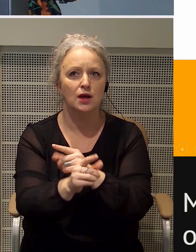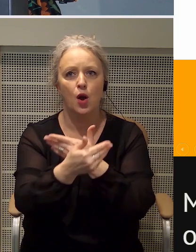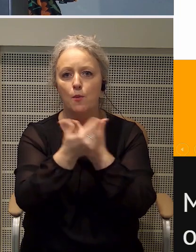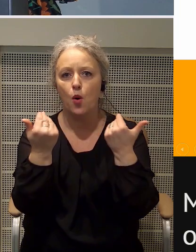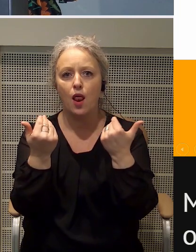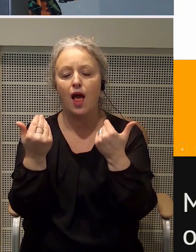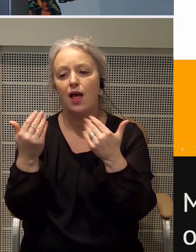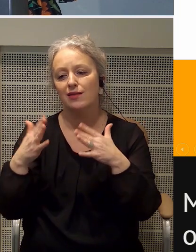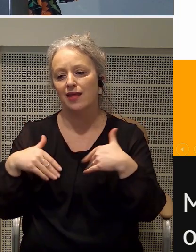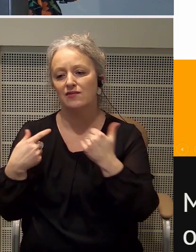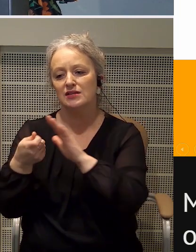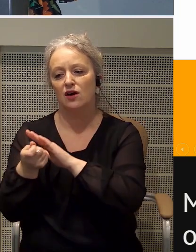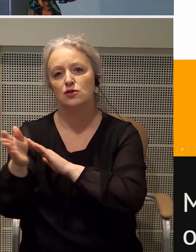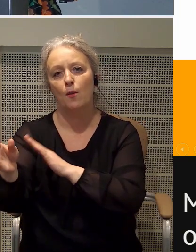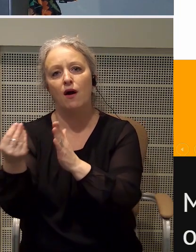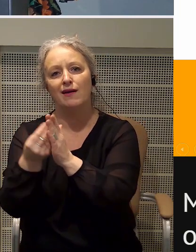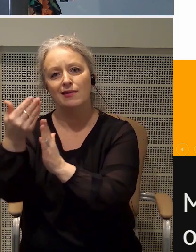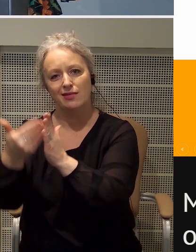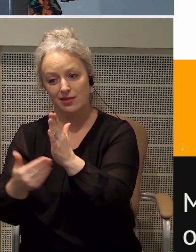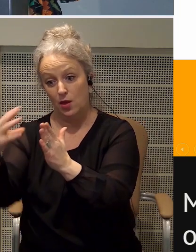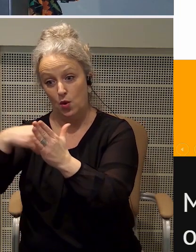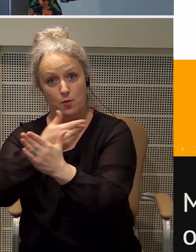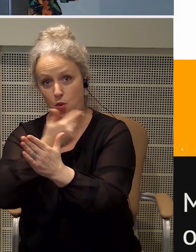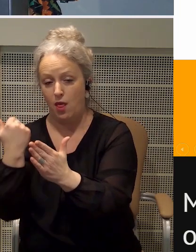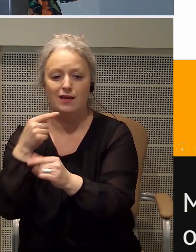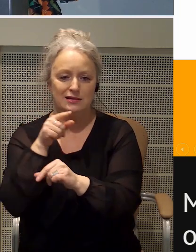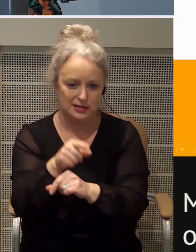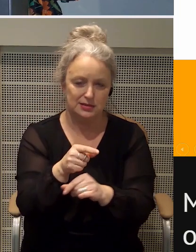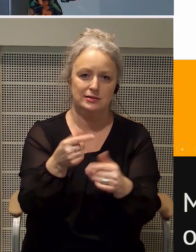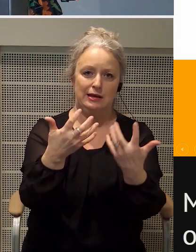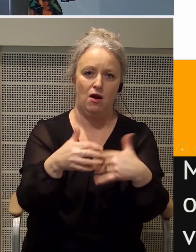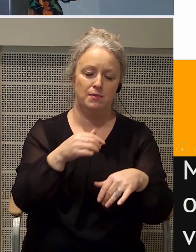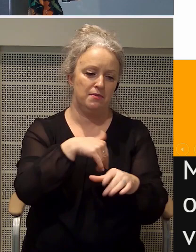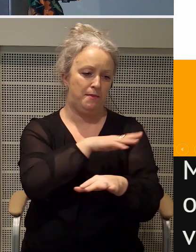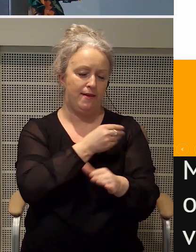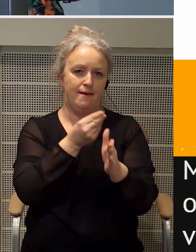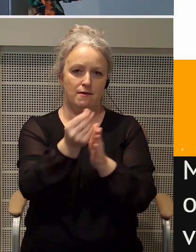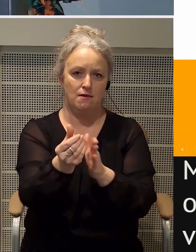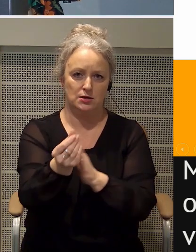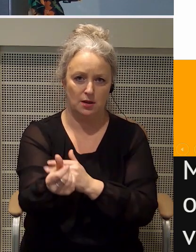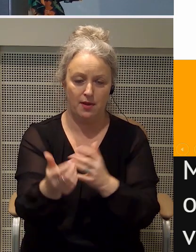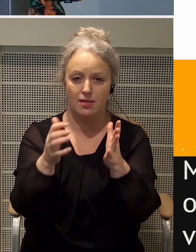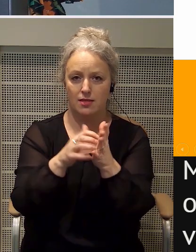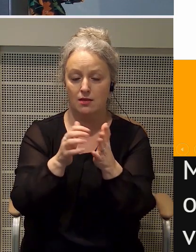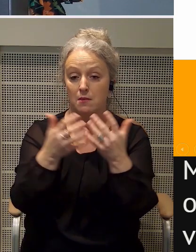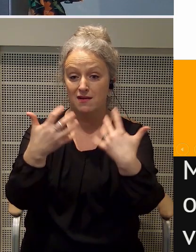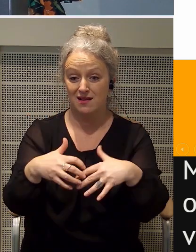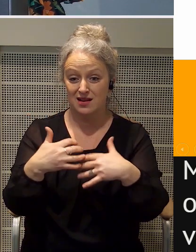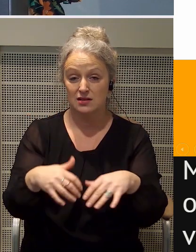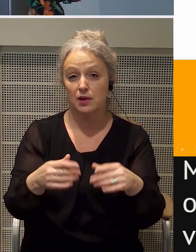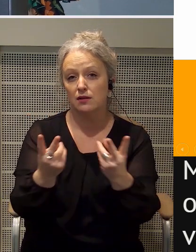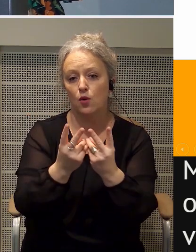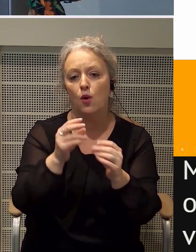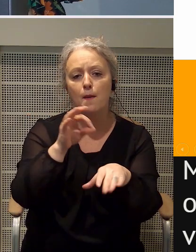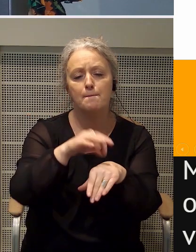is having financed those aids and appliances that are not on